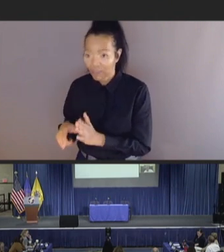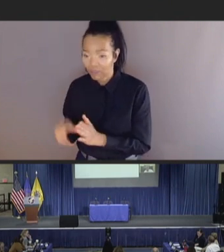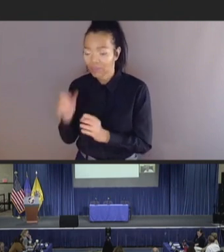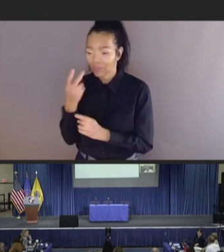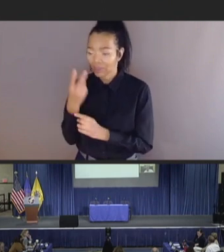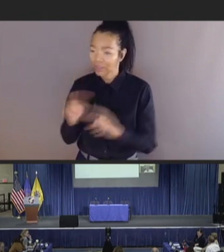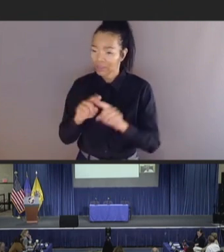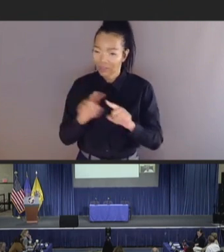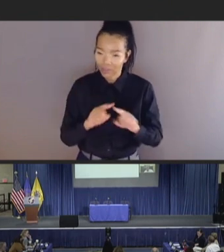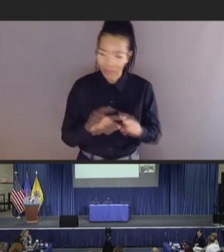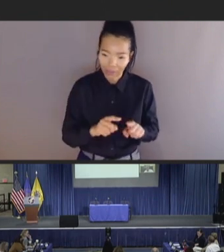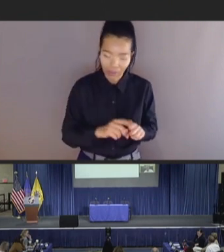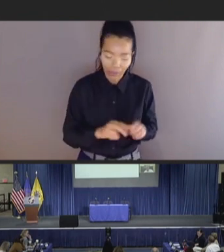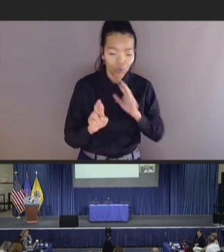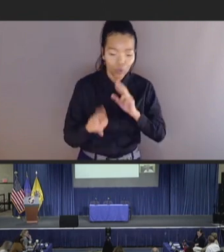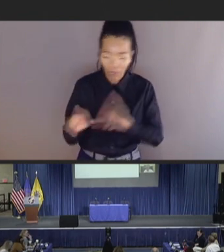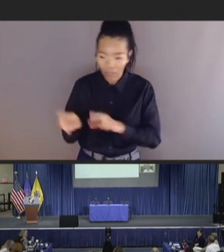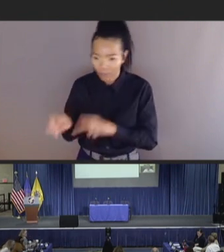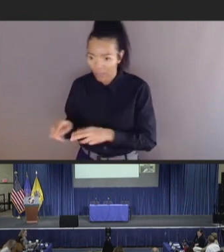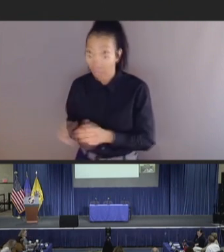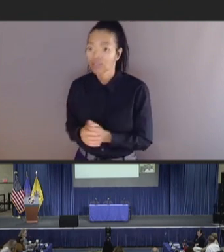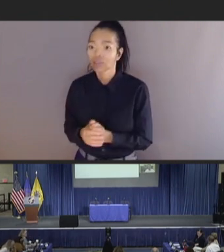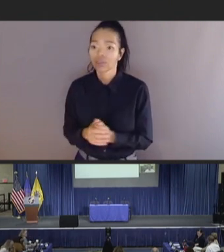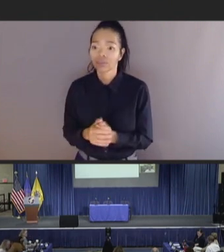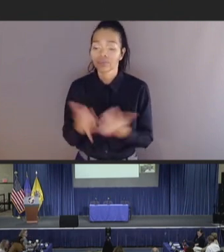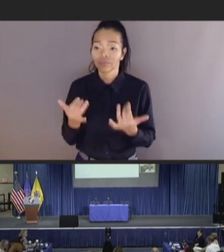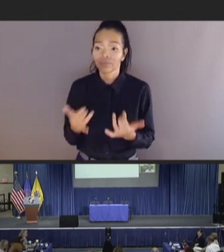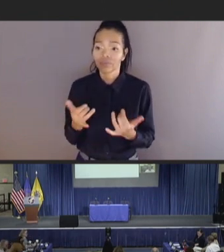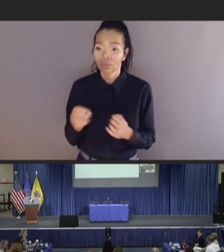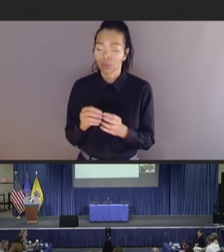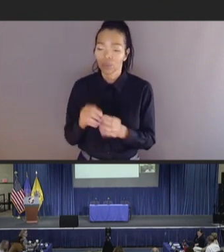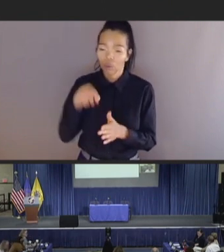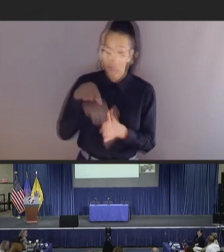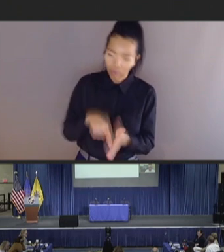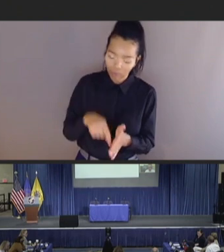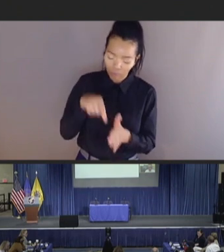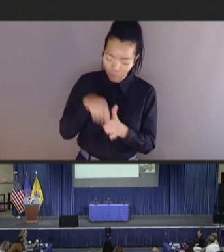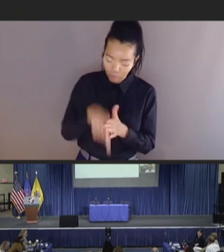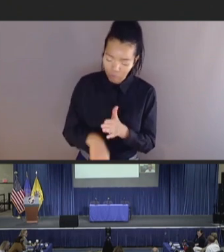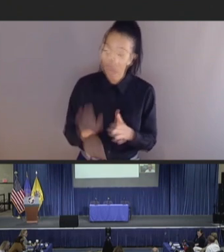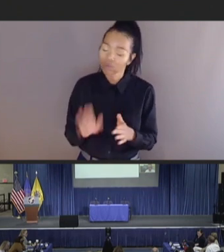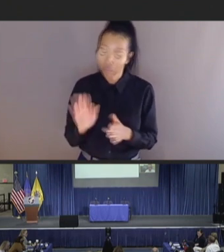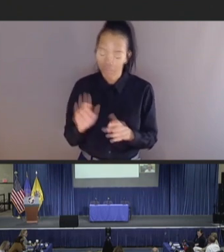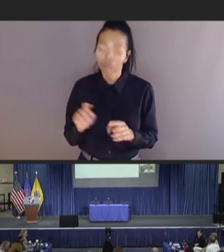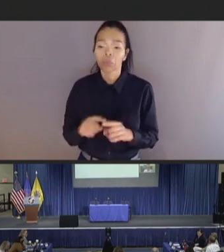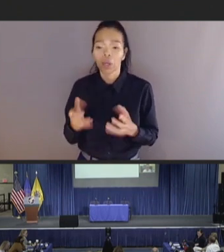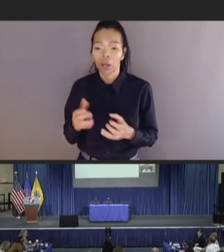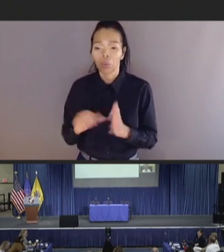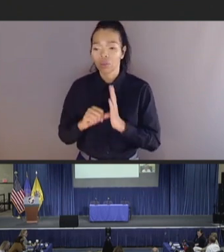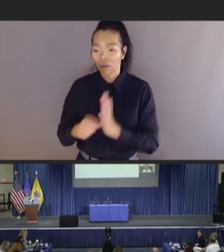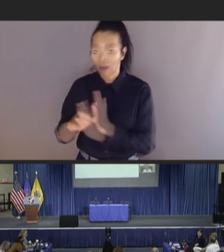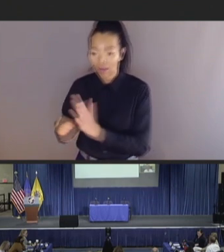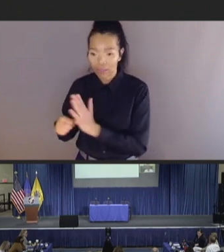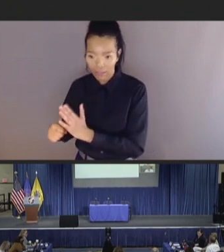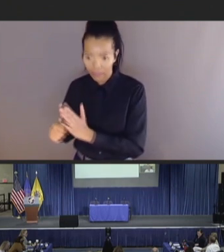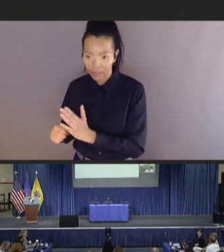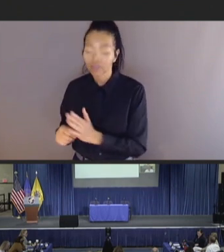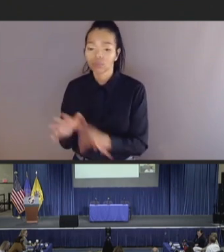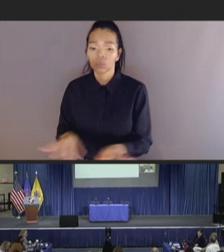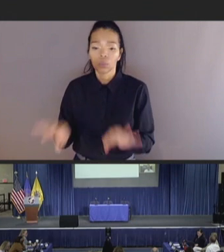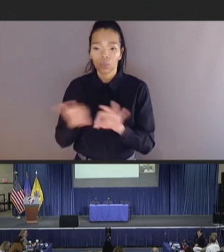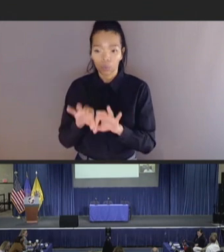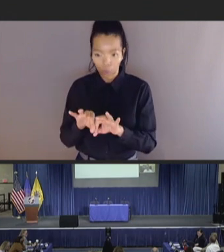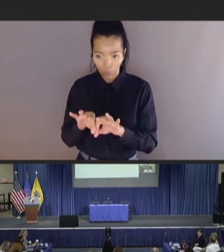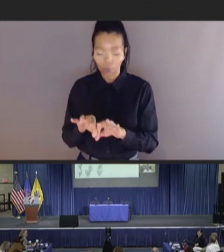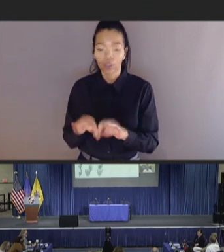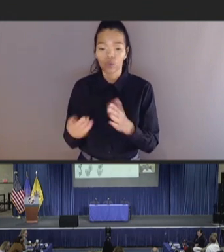this immune response. And I will go into details of this, but I would like to highlight a couple of important innovative